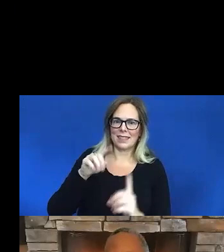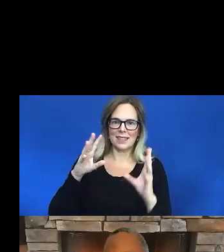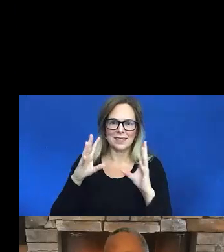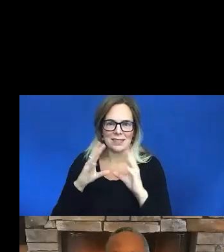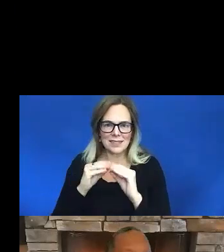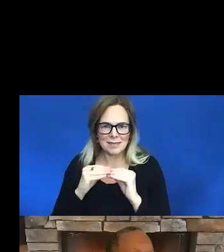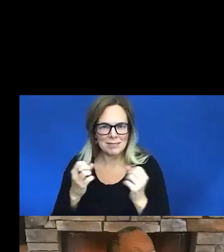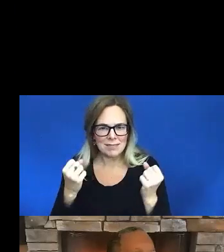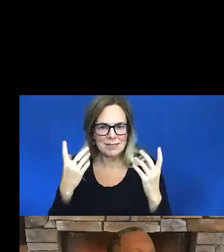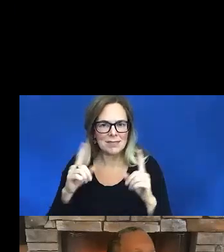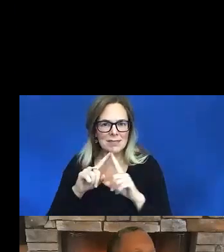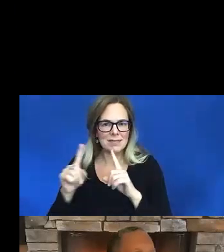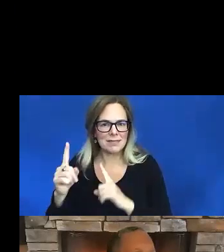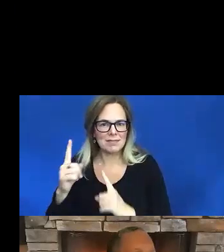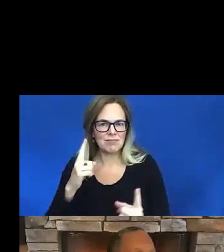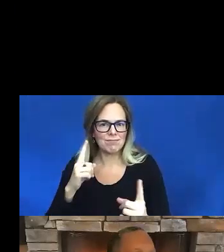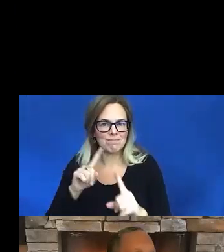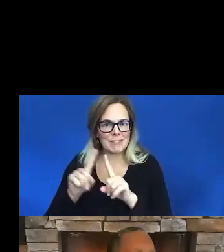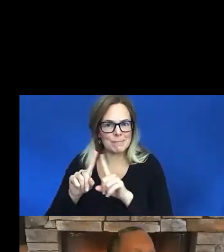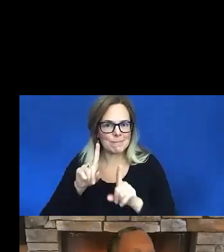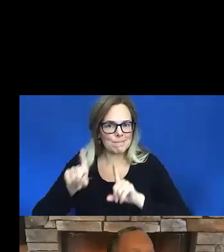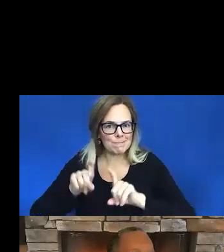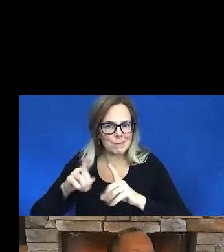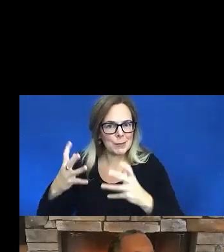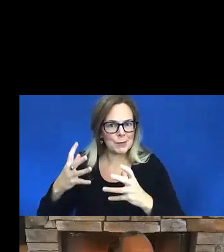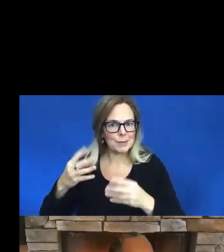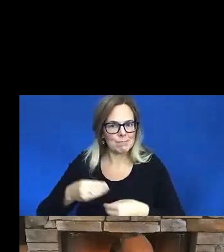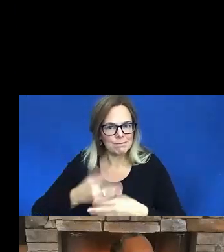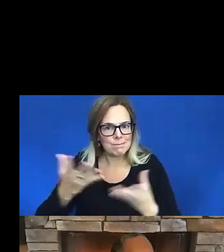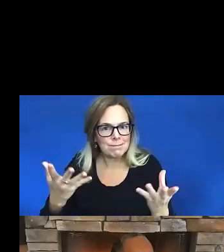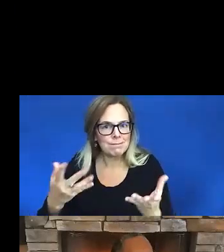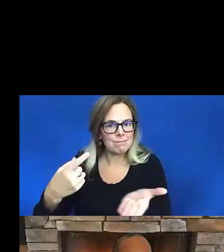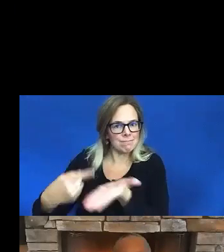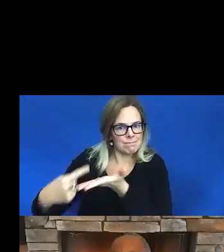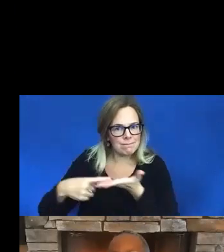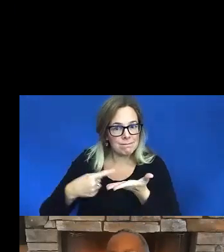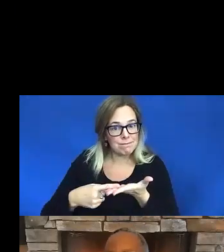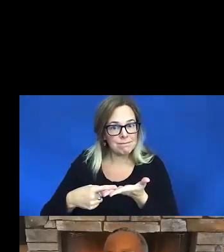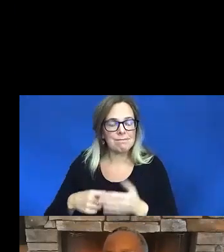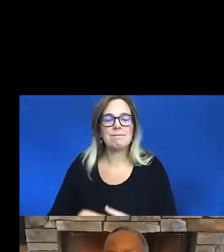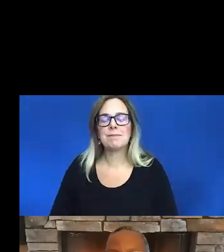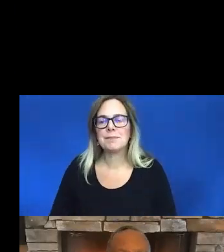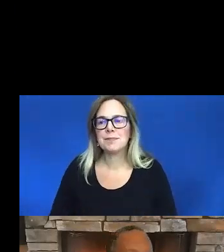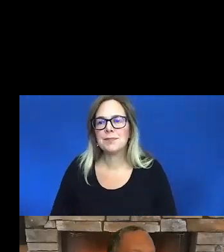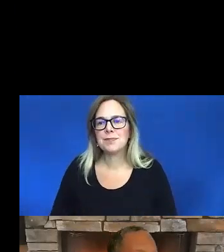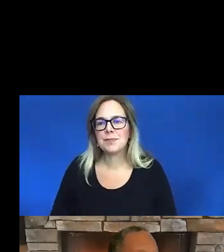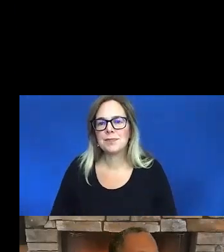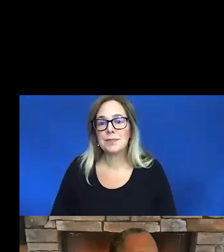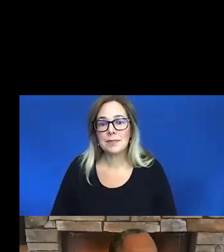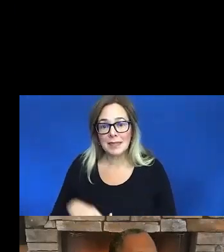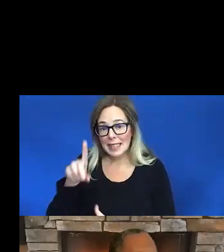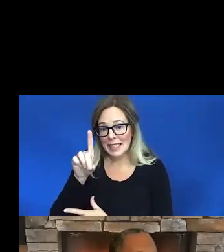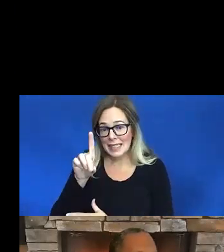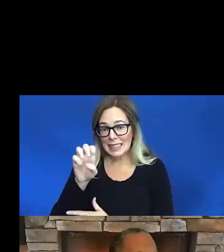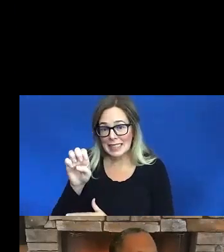of questions we want to share with you and provide some answers. So if Dee Hunt, if you